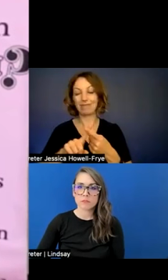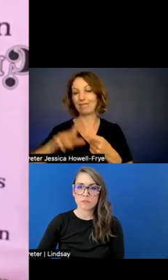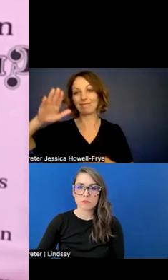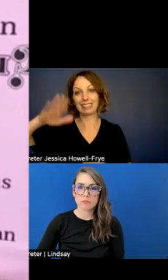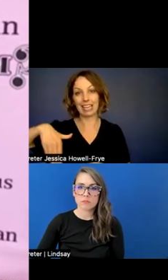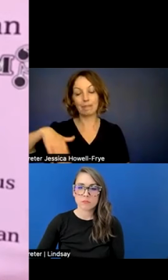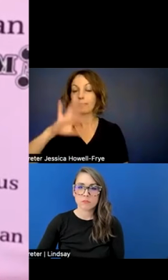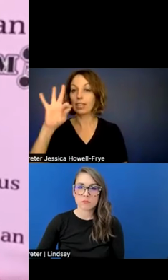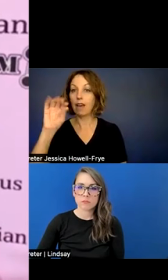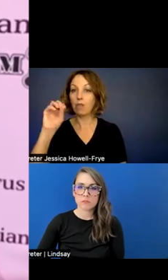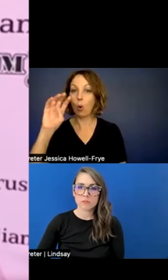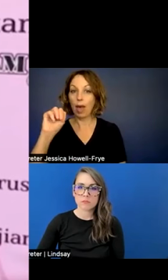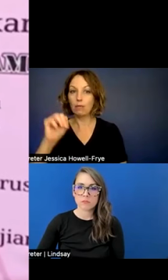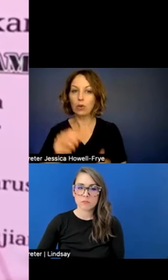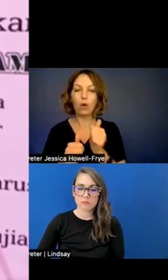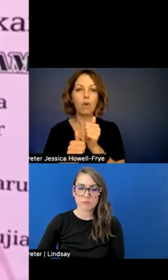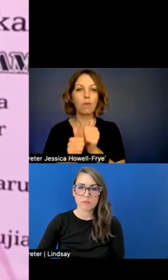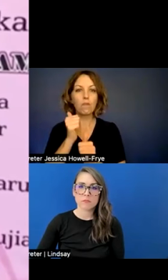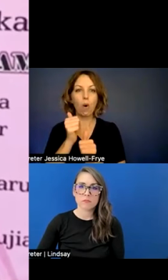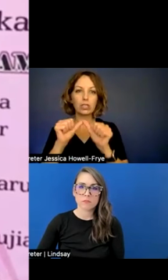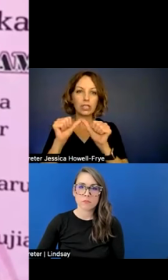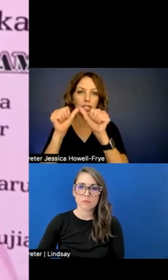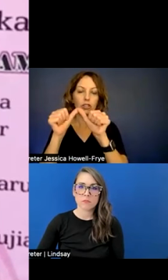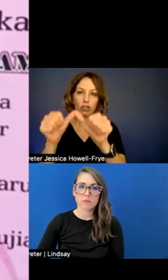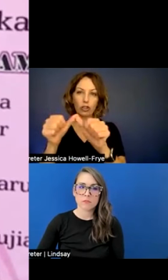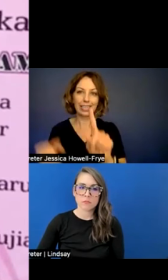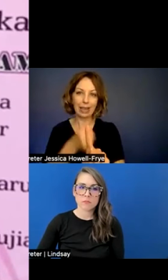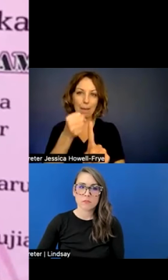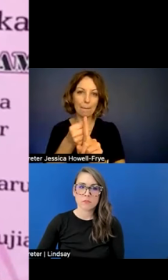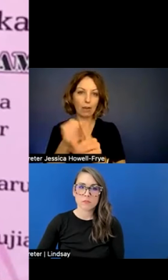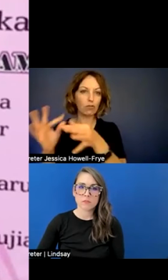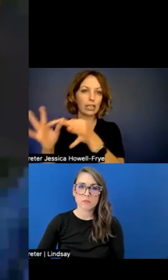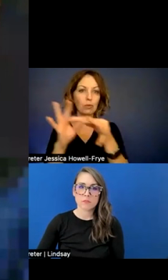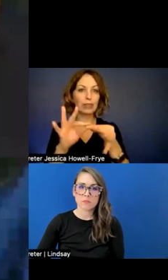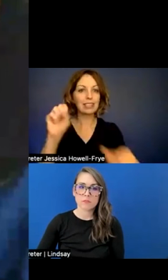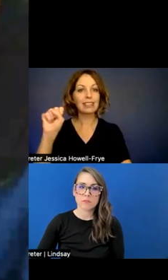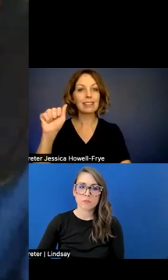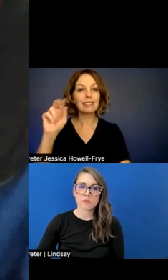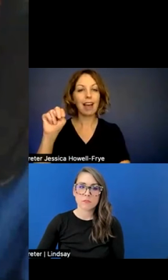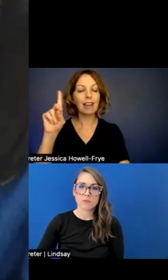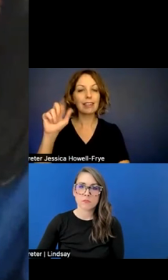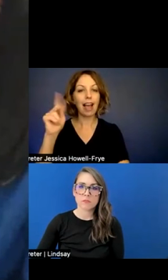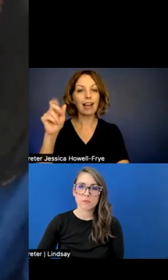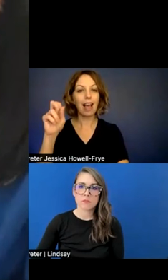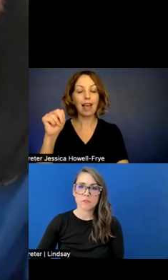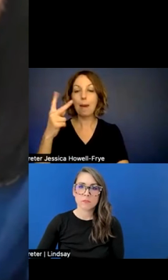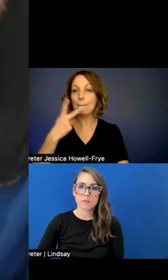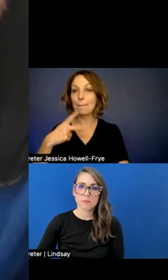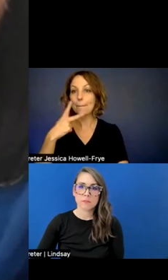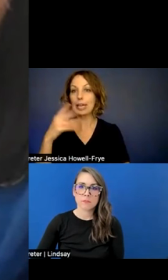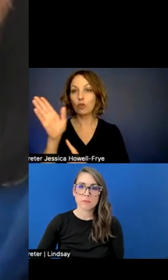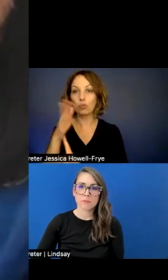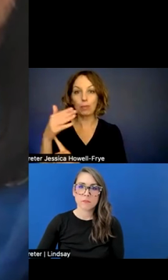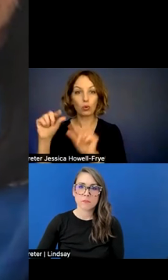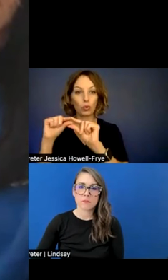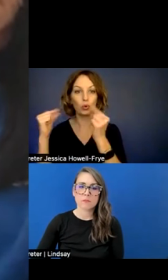FOM's most enduring and impactful relationship has been with the Sandakan Pink Ribbon Group. Funds that FOM contributed